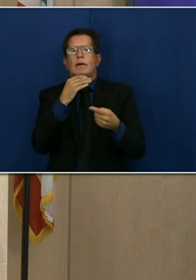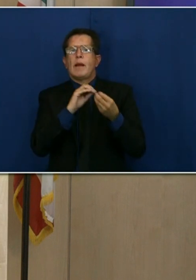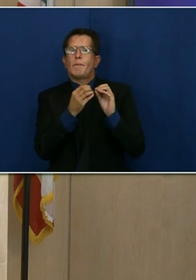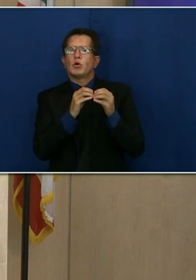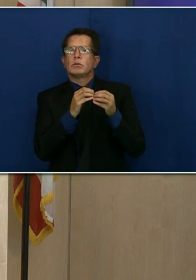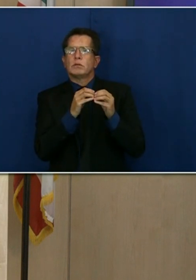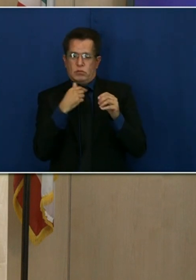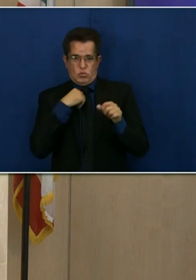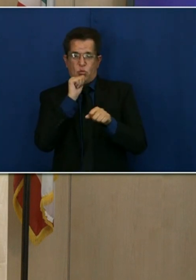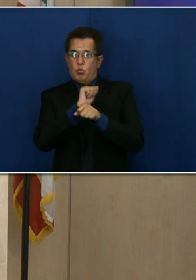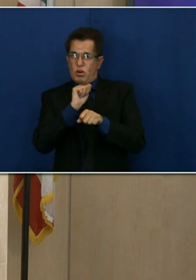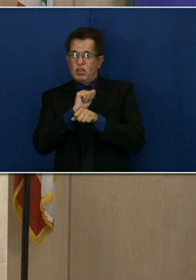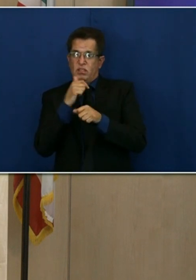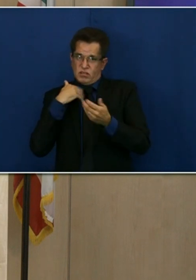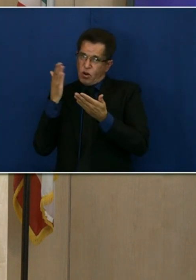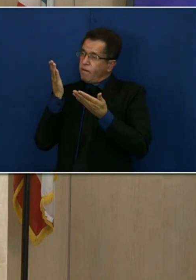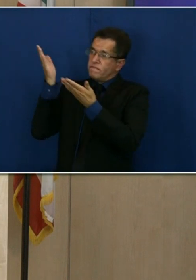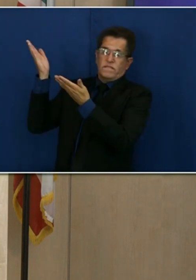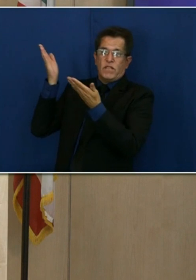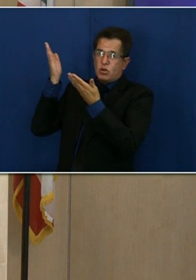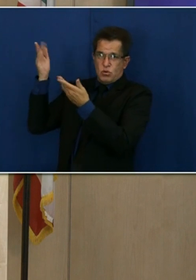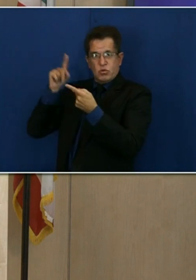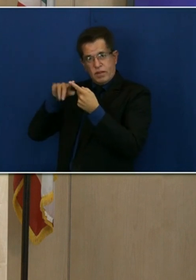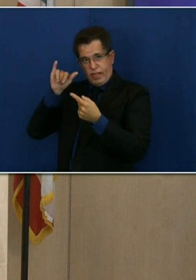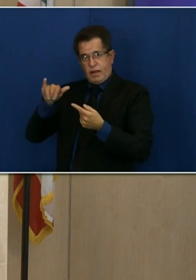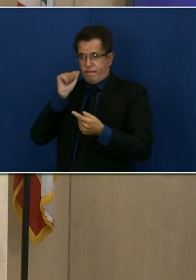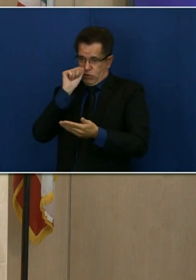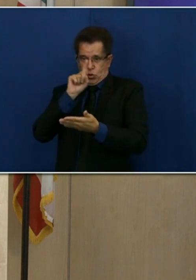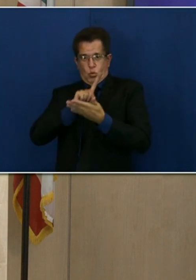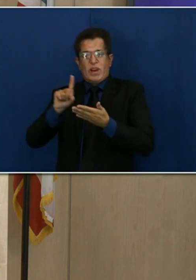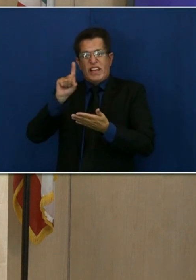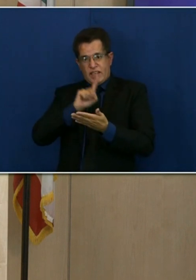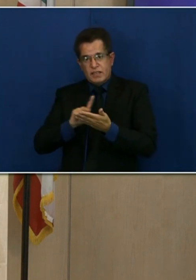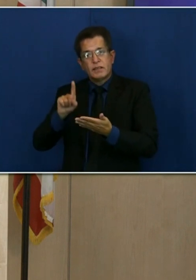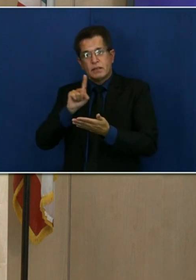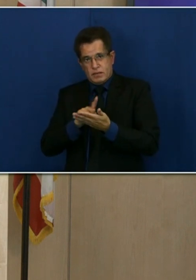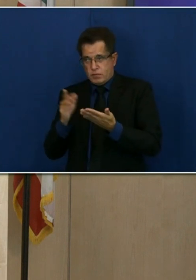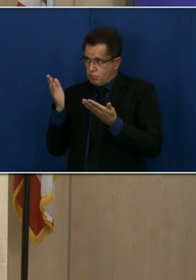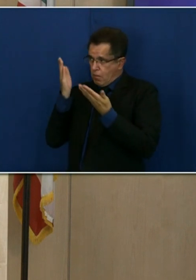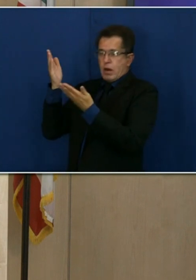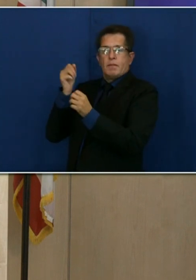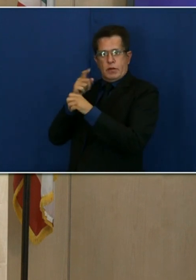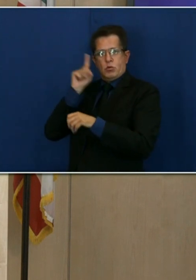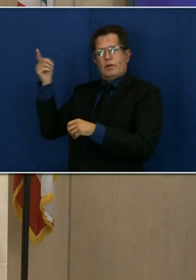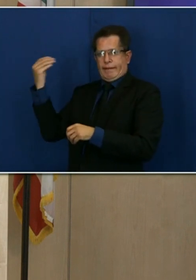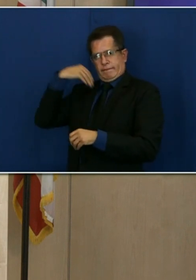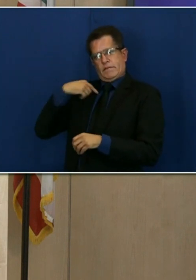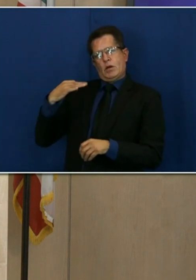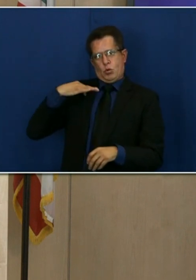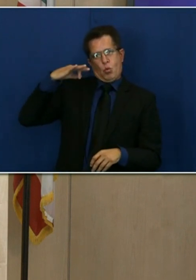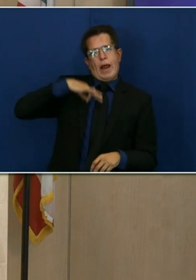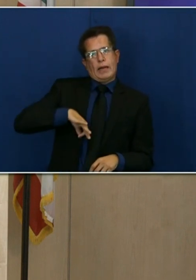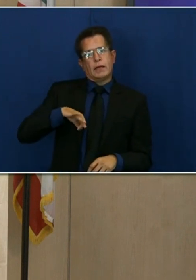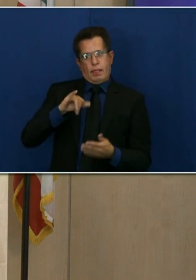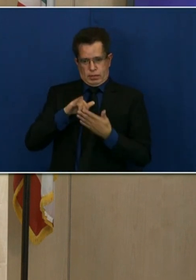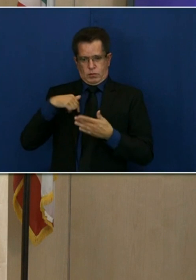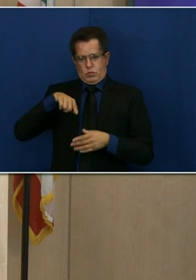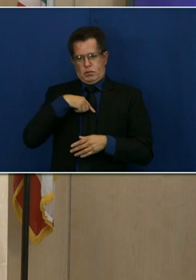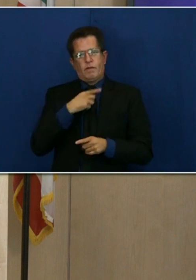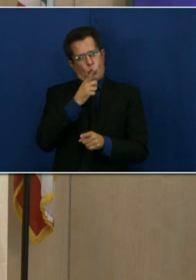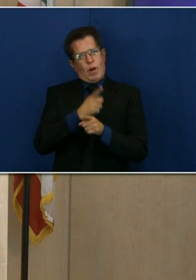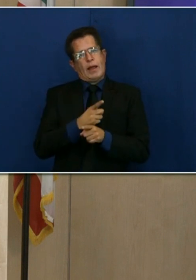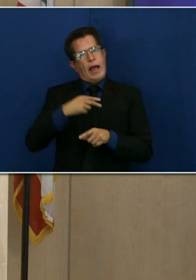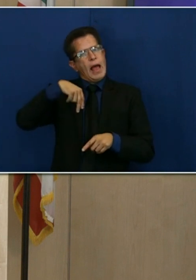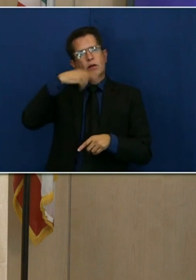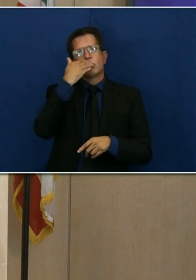continuously worked on that, and we ensure that every week that we are getting credit for the correct